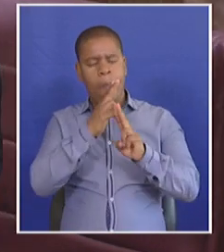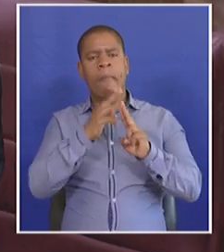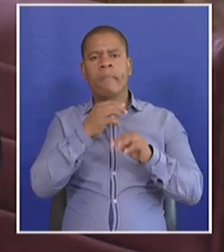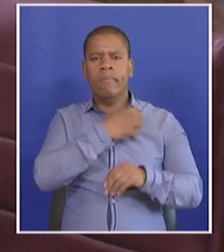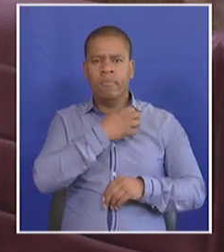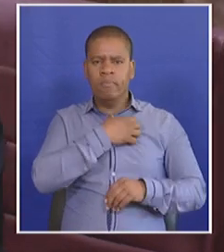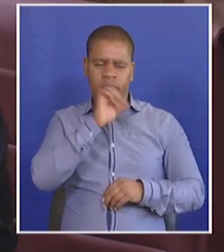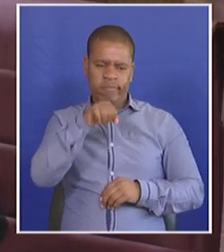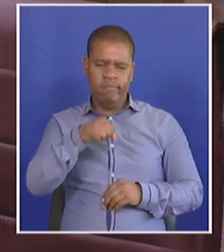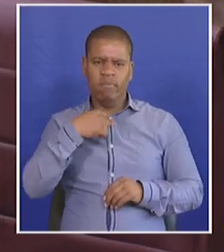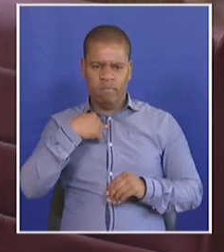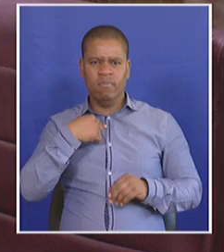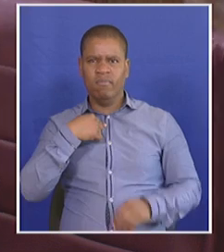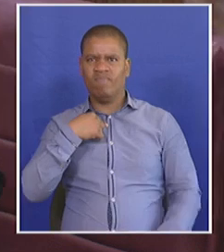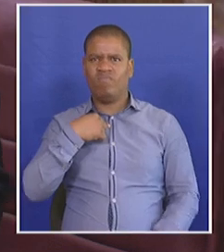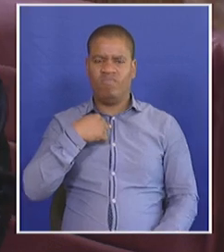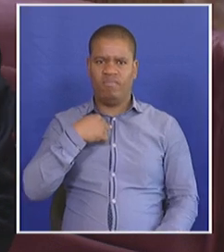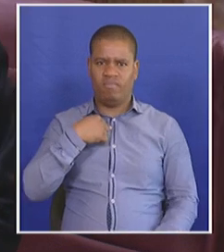a rambling rhetoric.